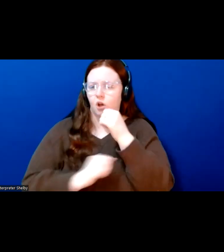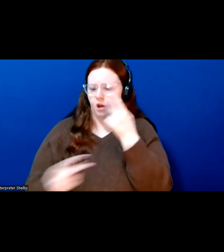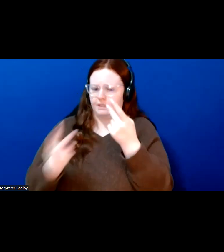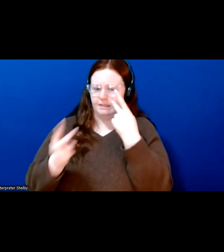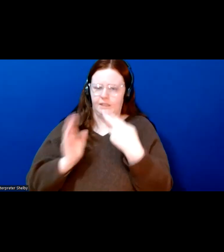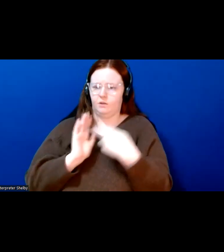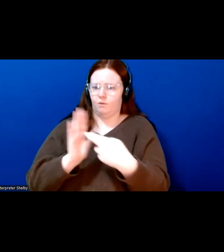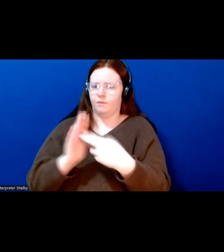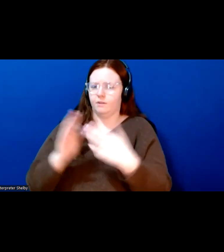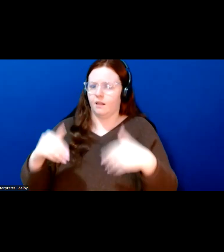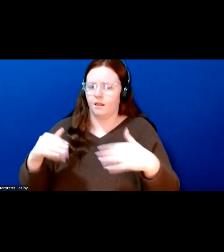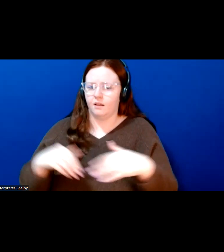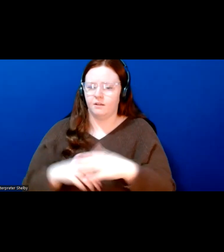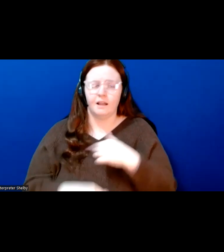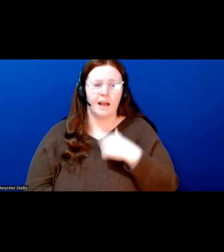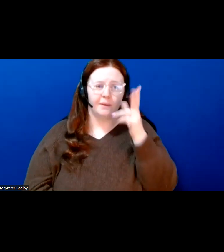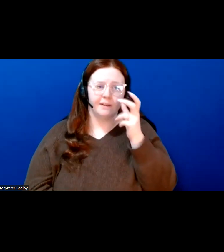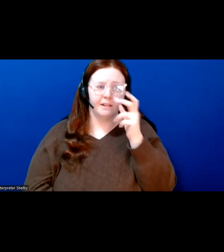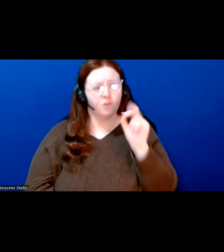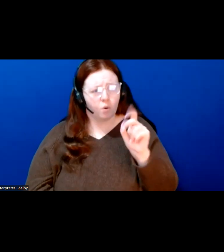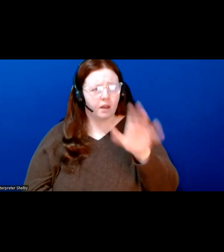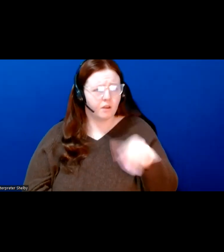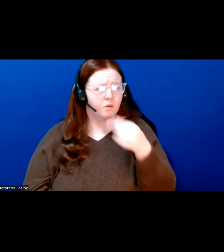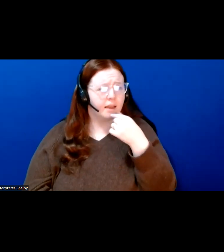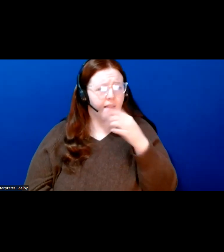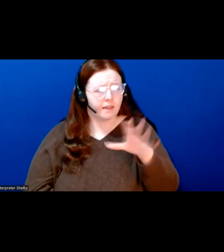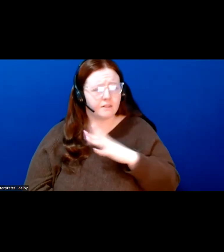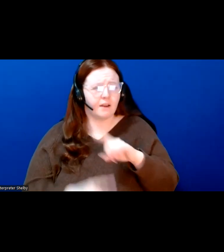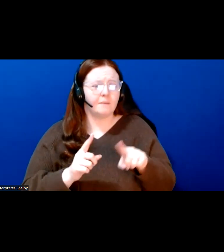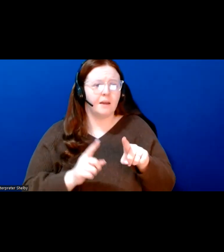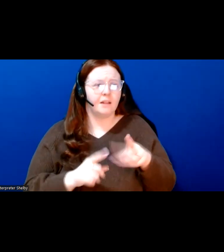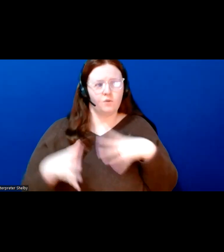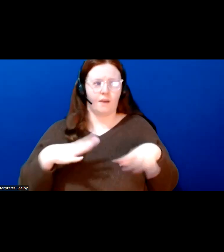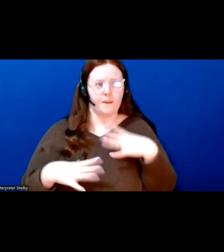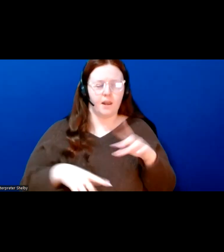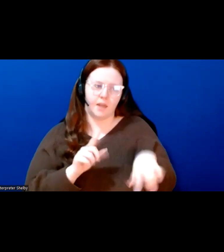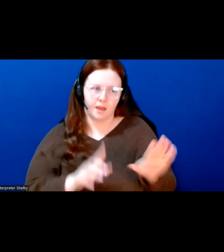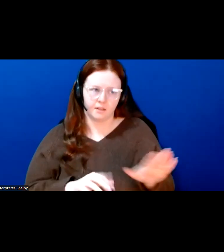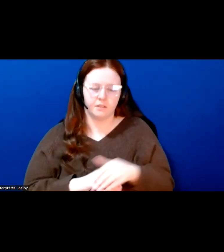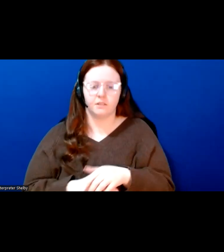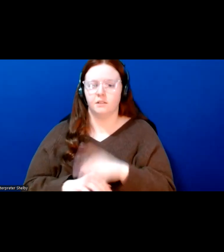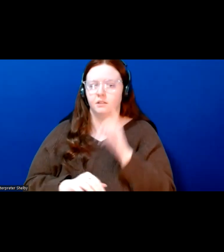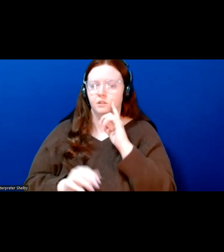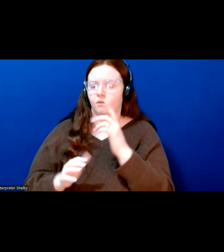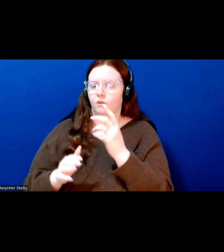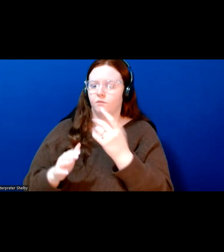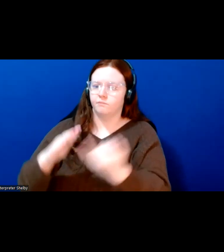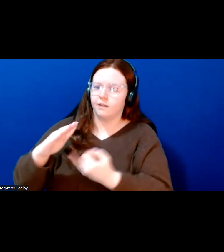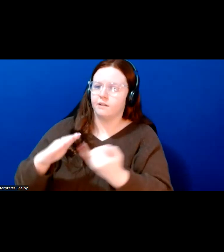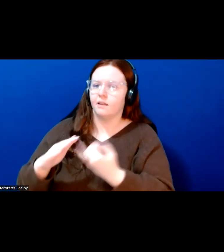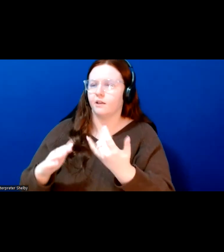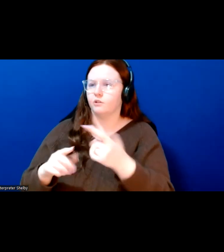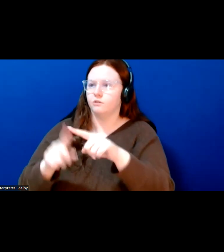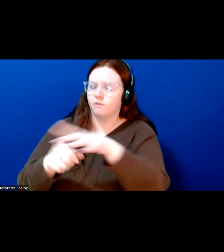I would hear, it's okay that you're gay, but don't be too feminine. Rural communities, rural isolation